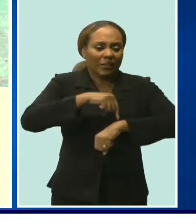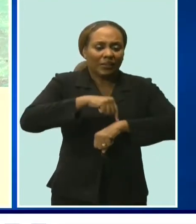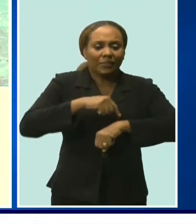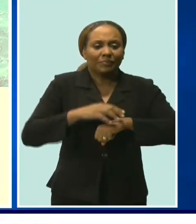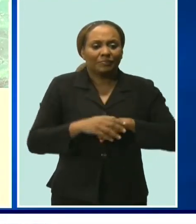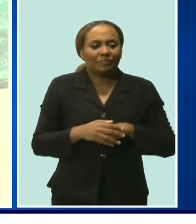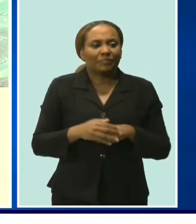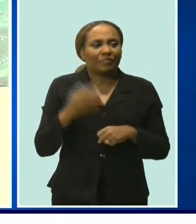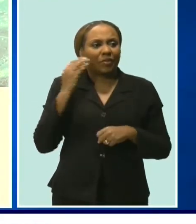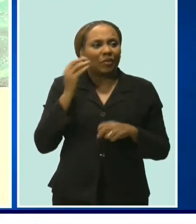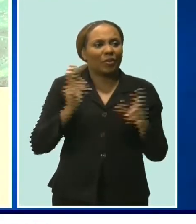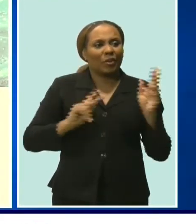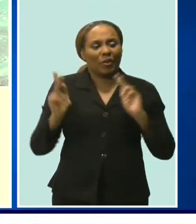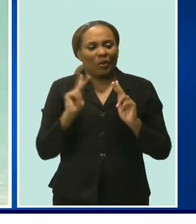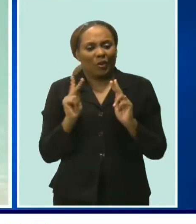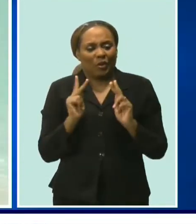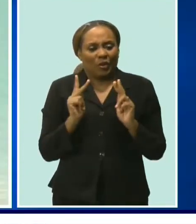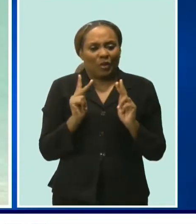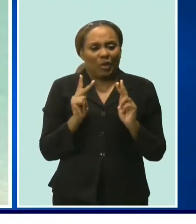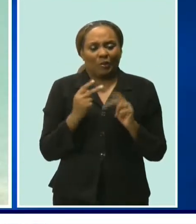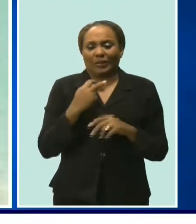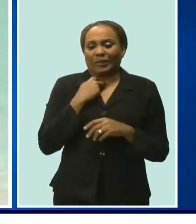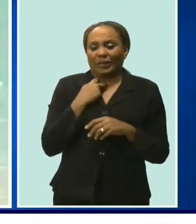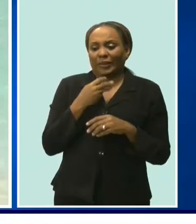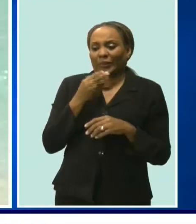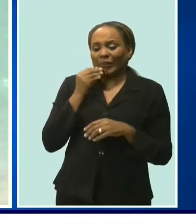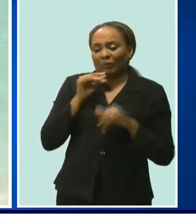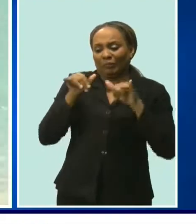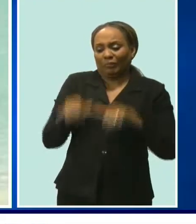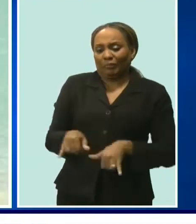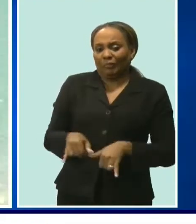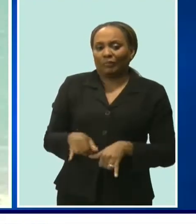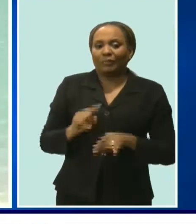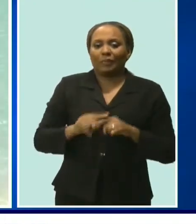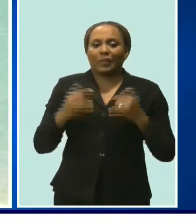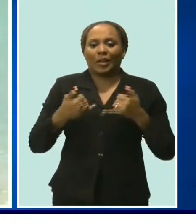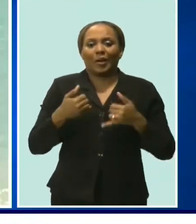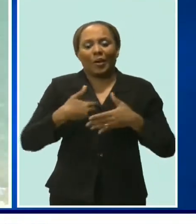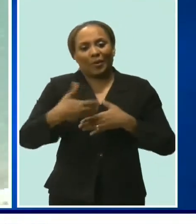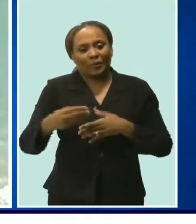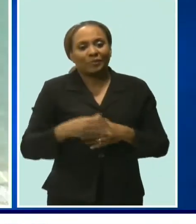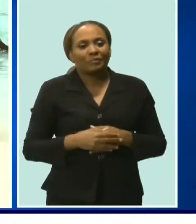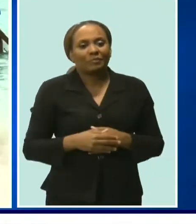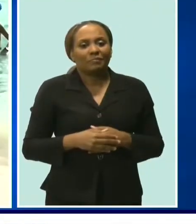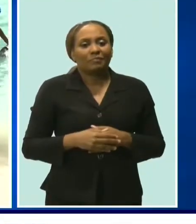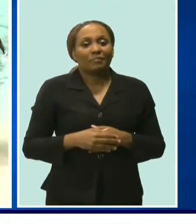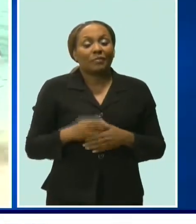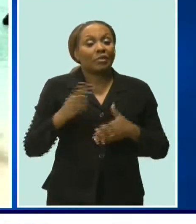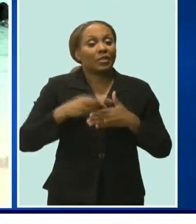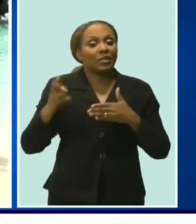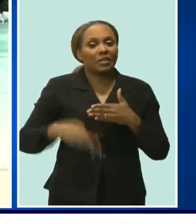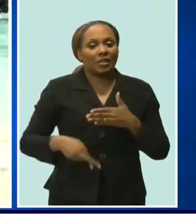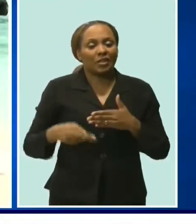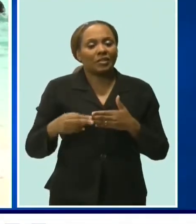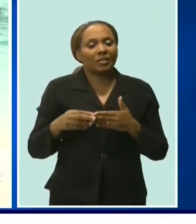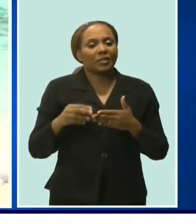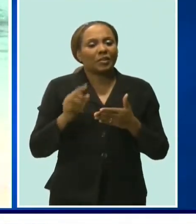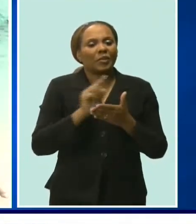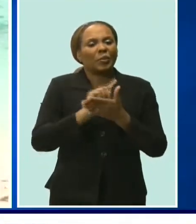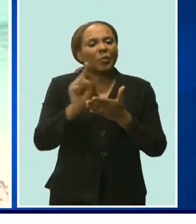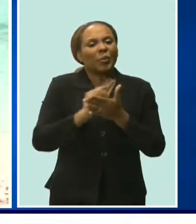after being locked up for so long, is just happy to get out. The examination results are expected in the coming weeks. Rianne